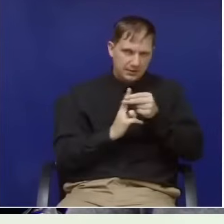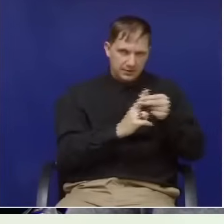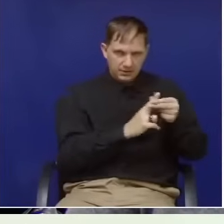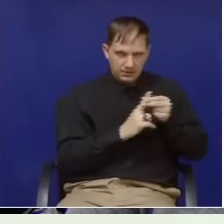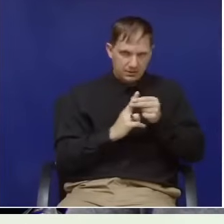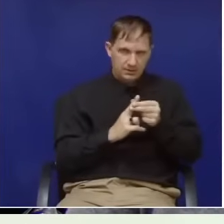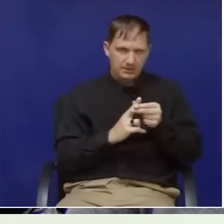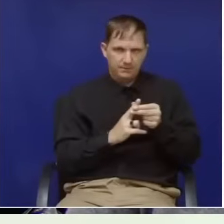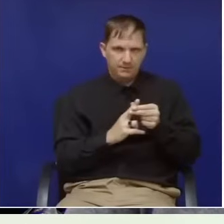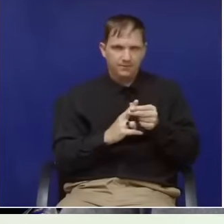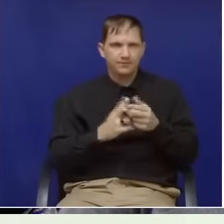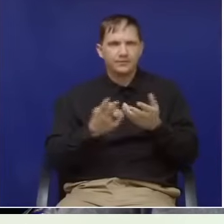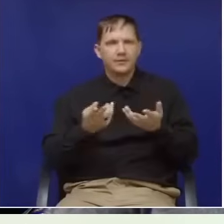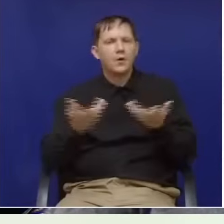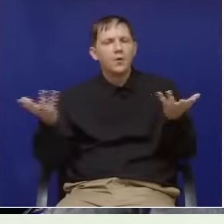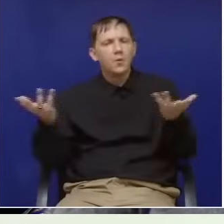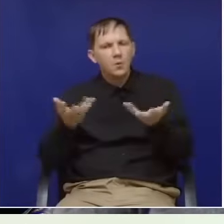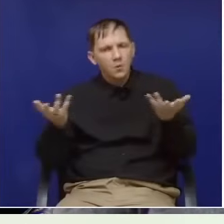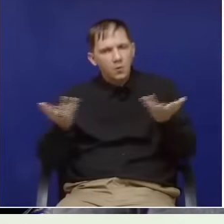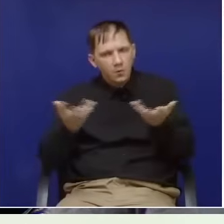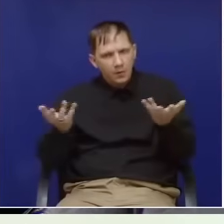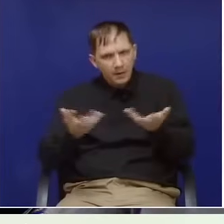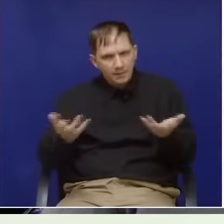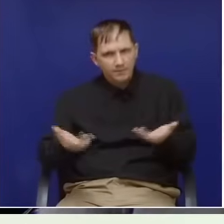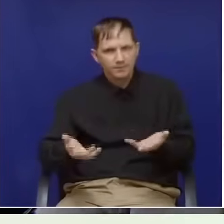lo uKhashala?